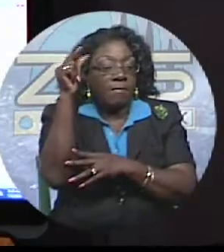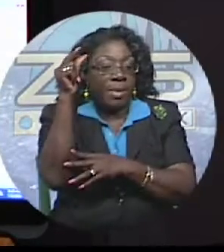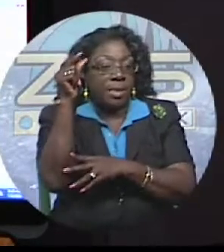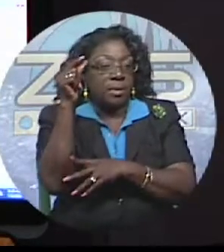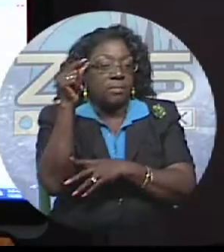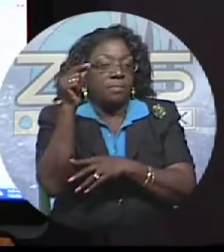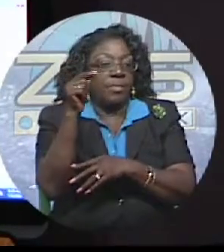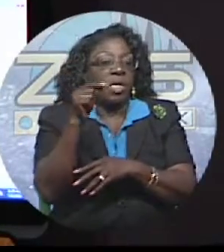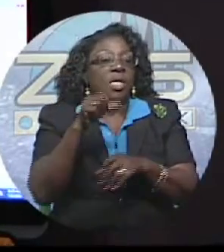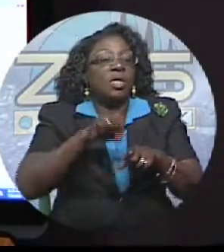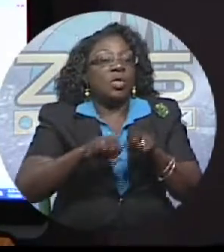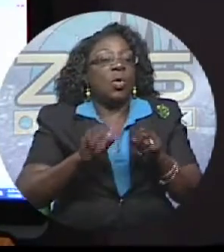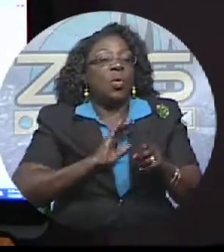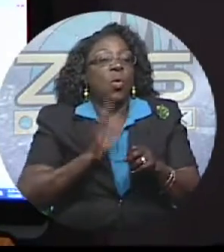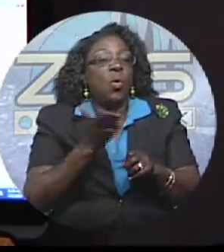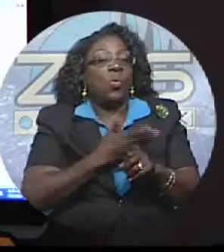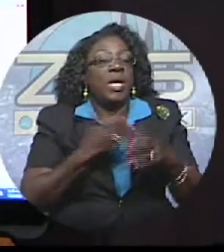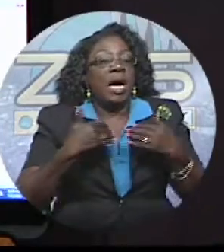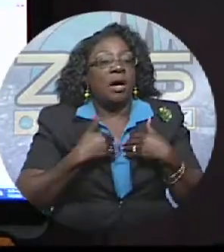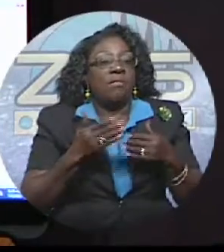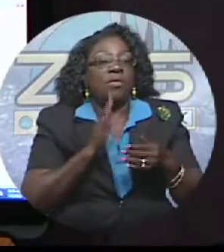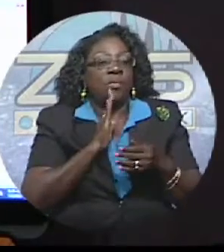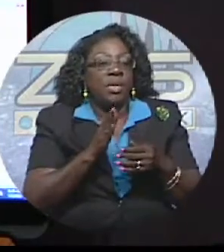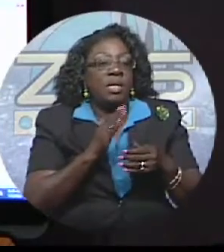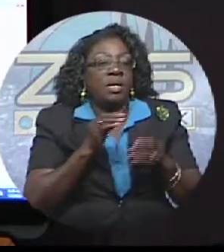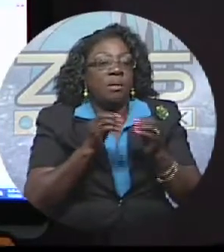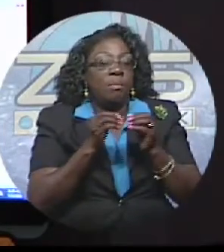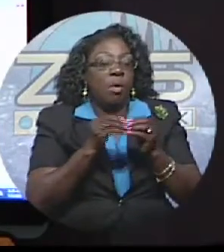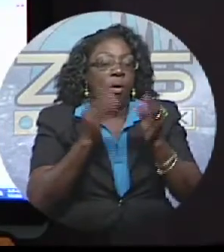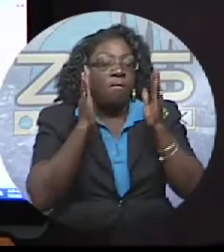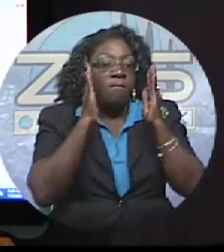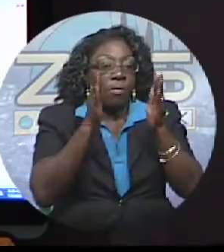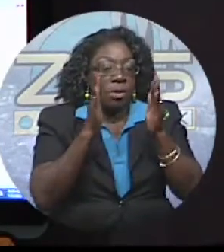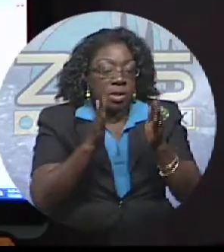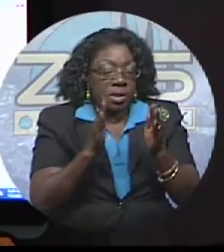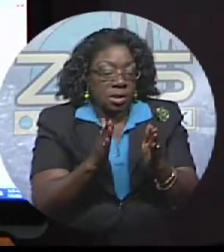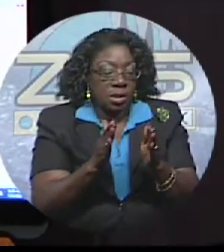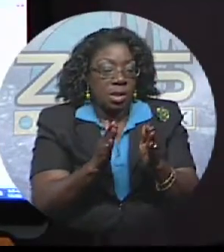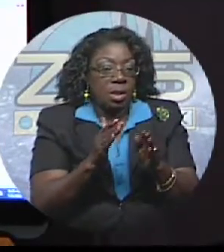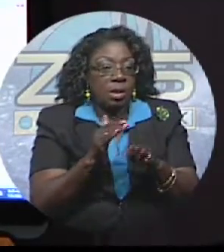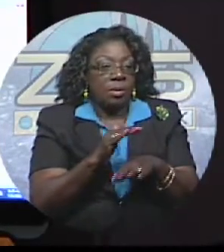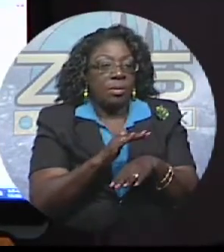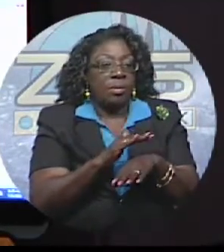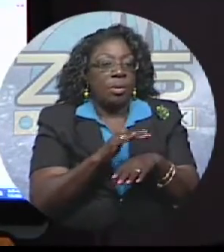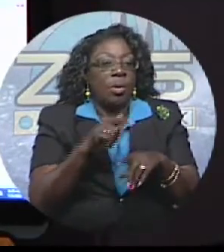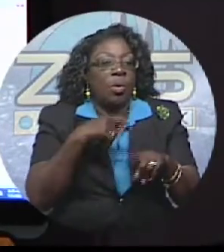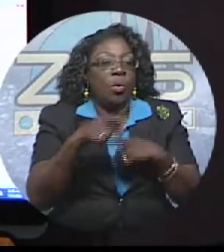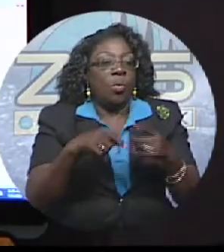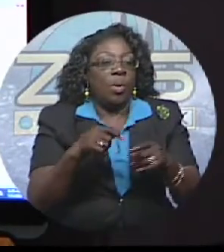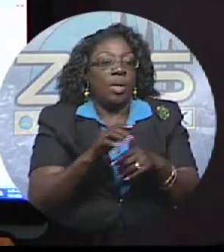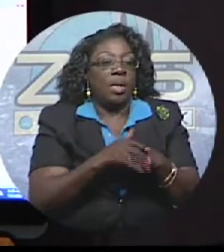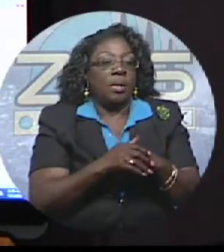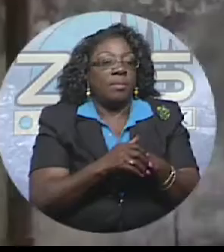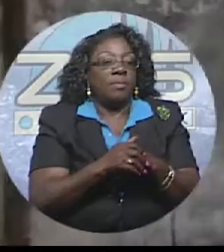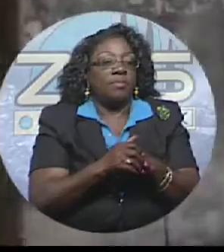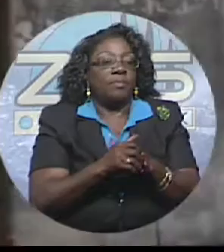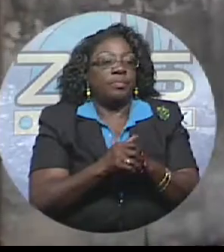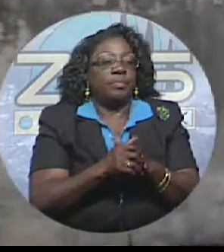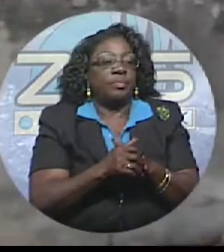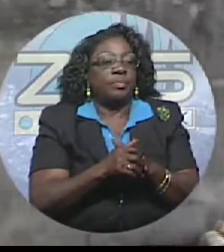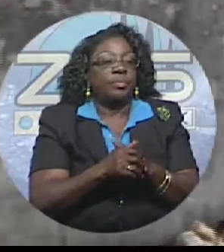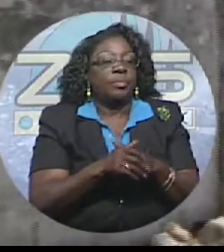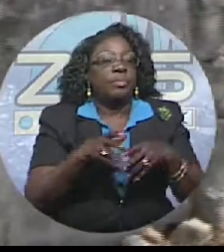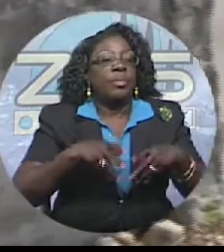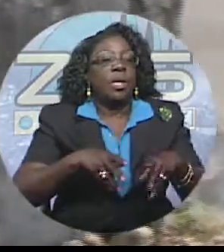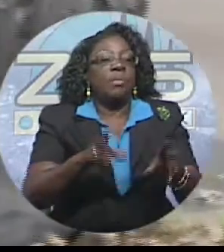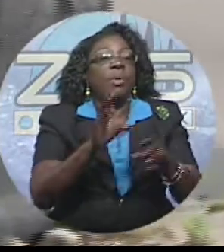be more, somebody fell asleep at the wheel when CLECO was happening. But while